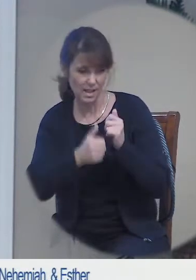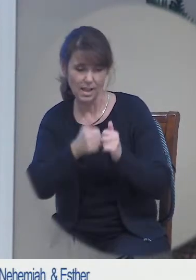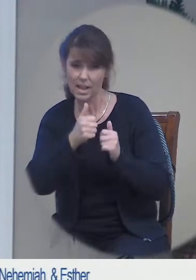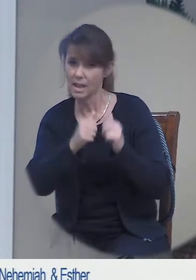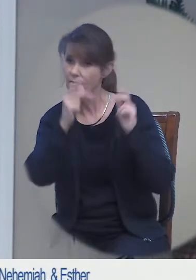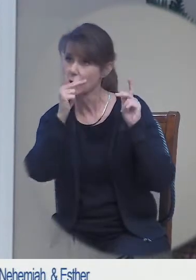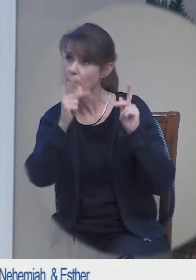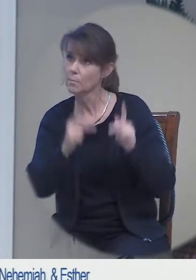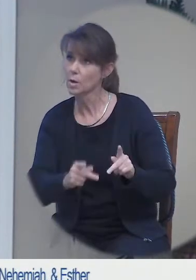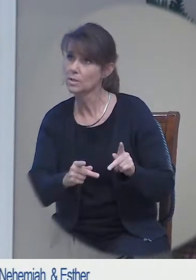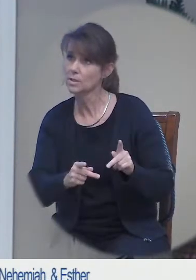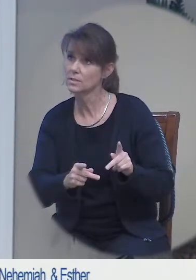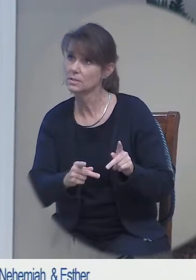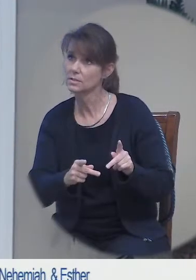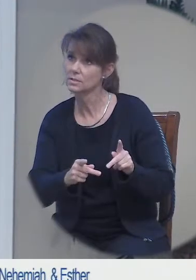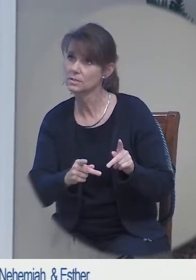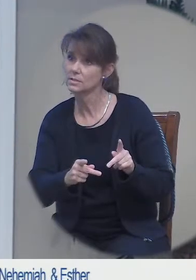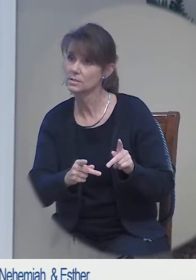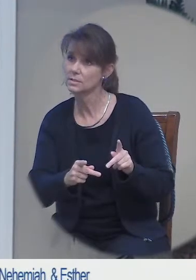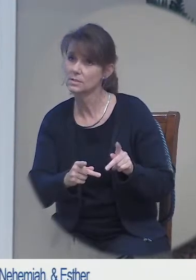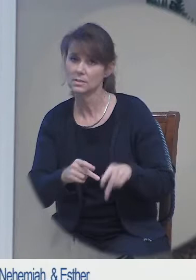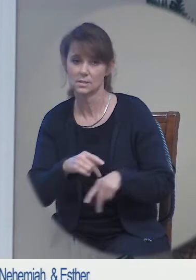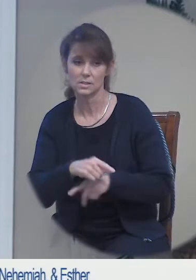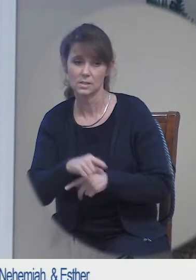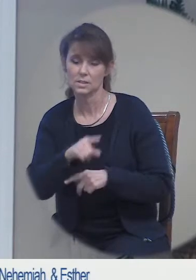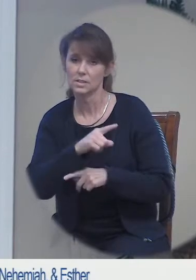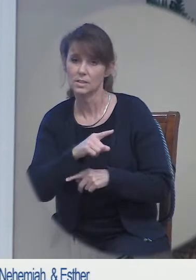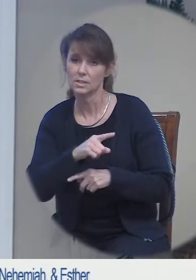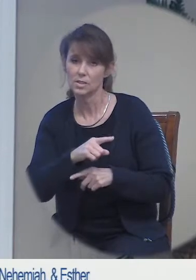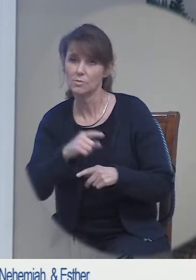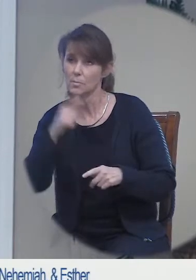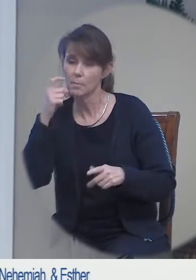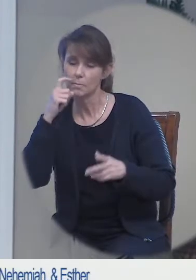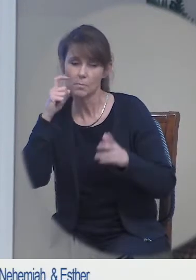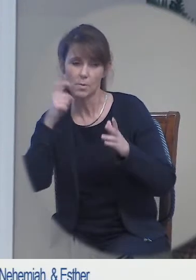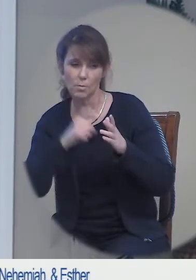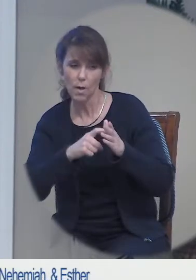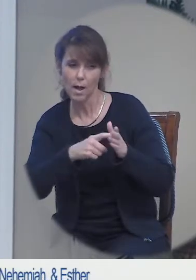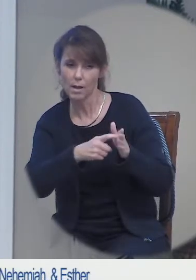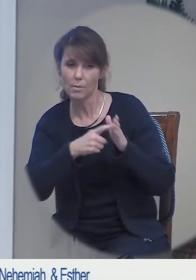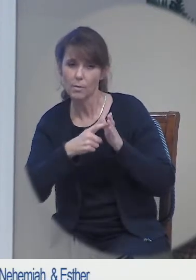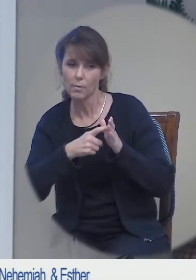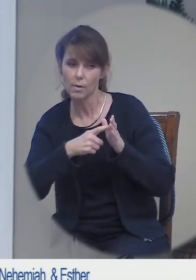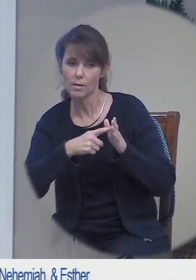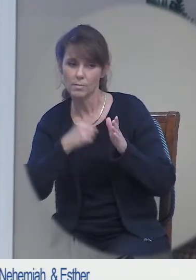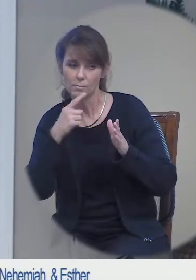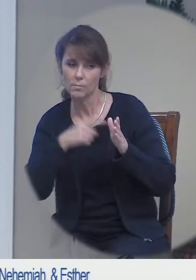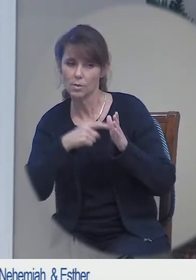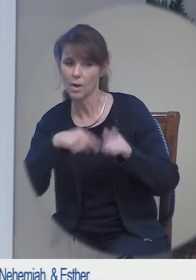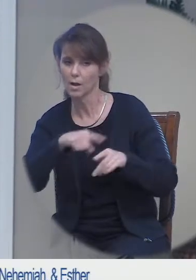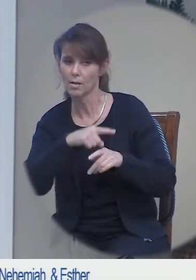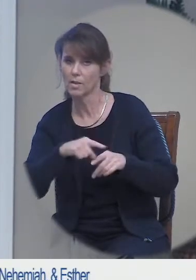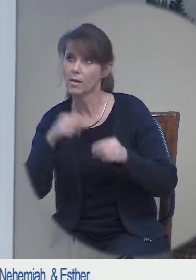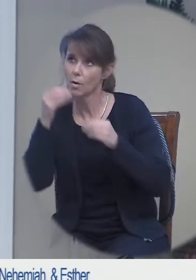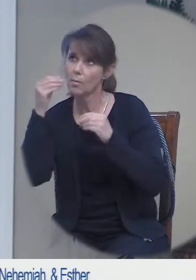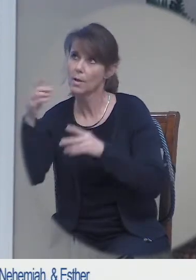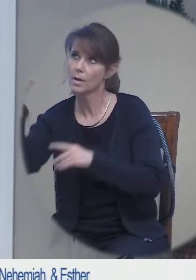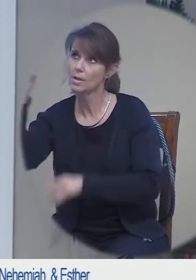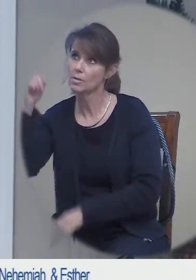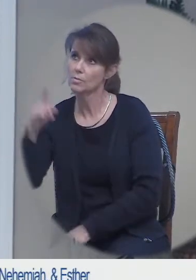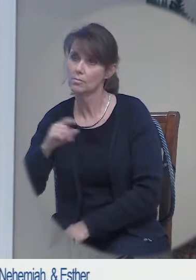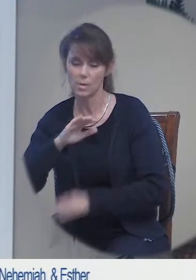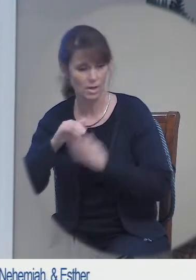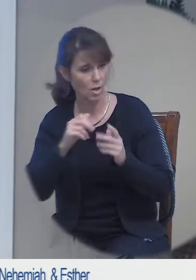who does not fulfill this promise. Even thus may he be shaken out and emptied. And all the assembly said,